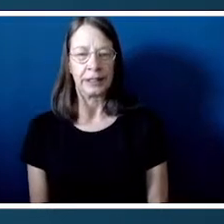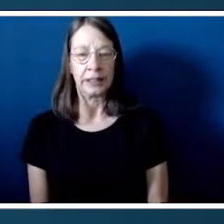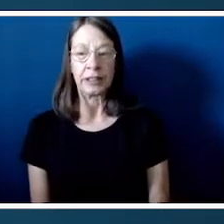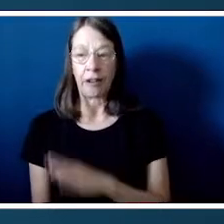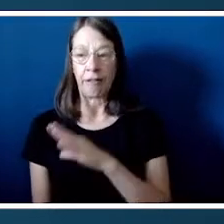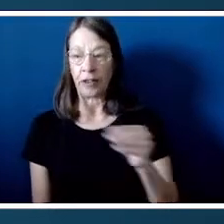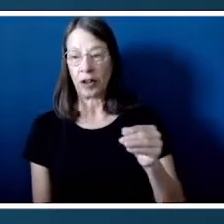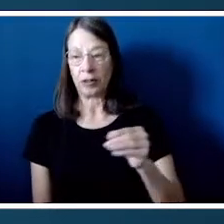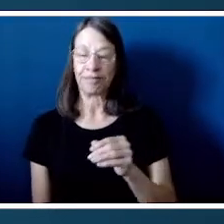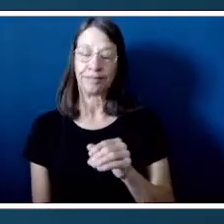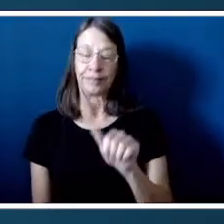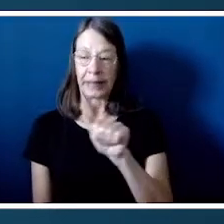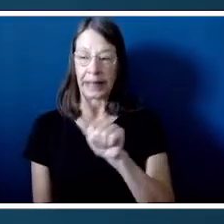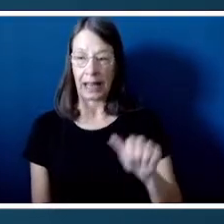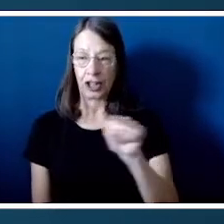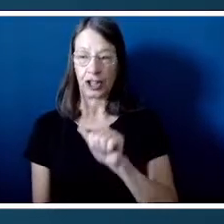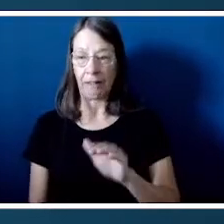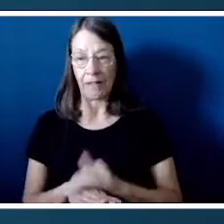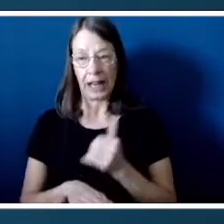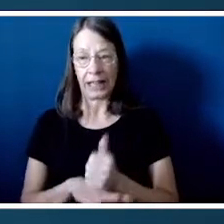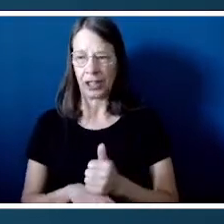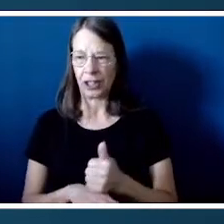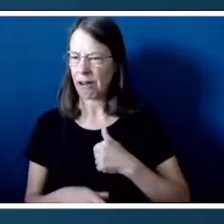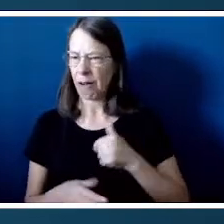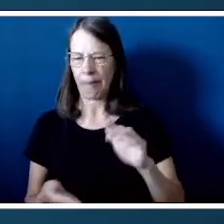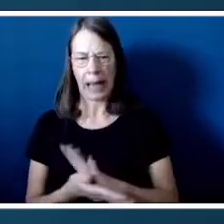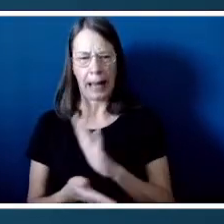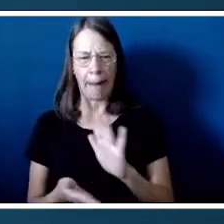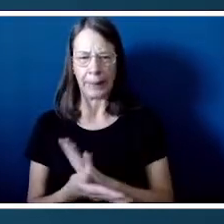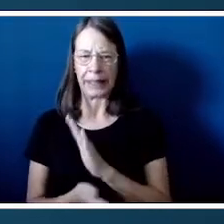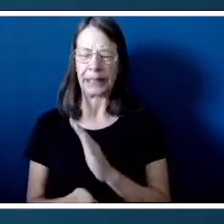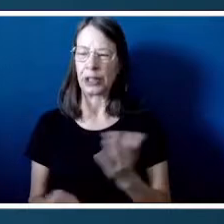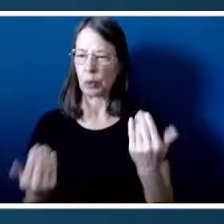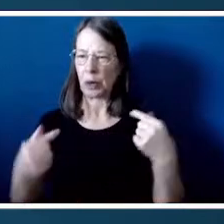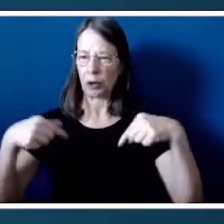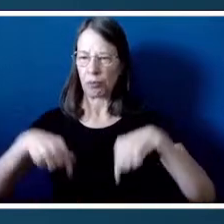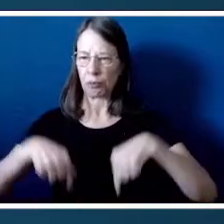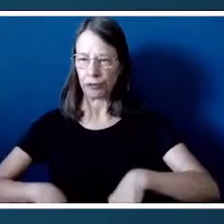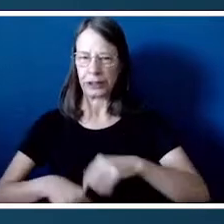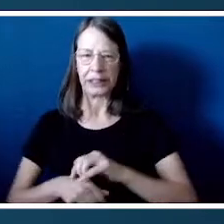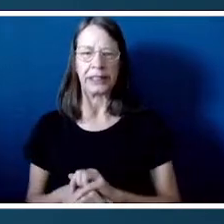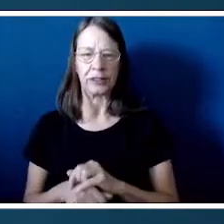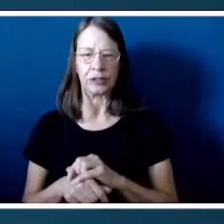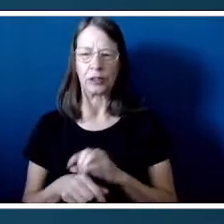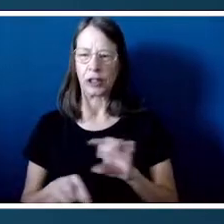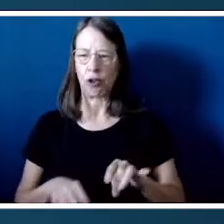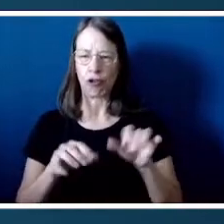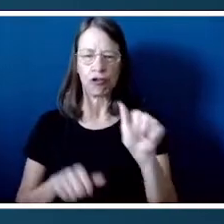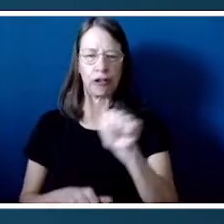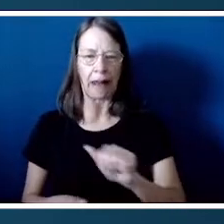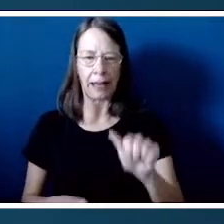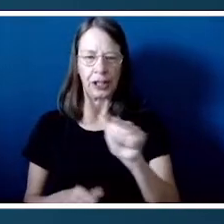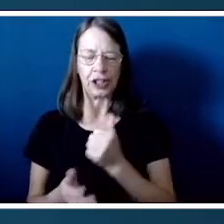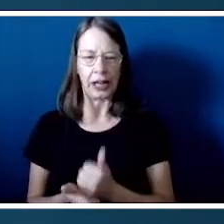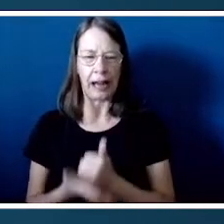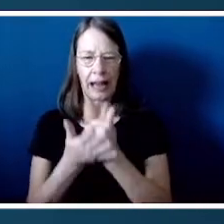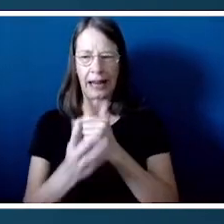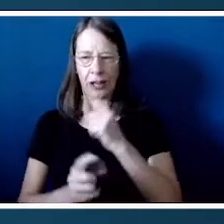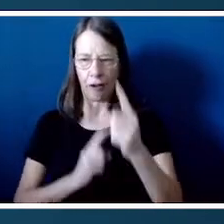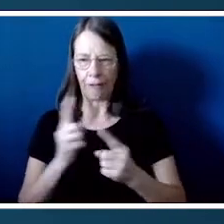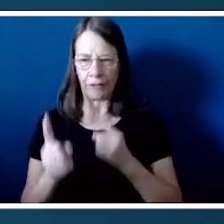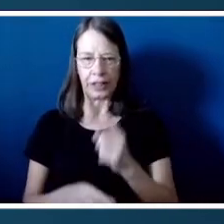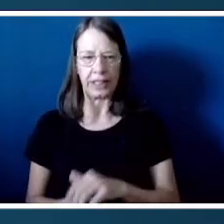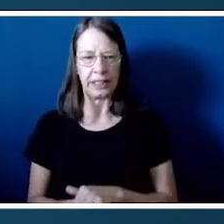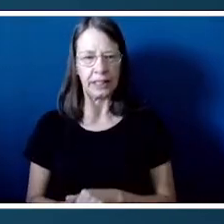am delighted to welcome you to the 9th Australasian AID Conference, which the Foundation is honored to